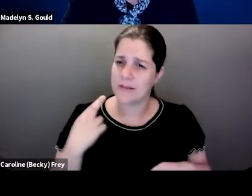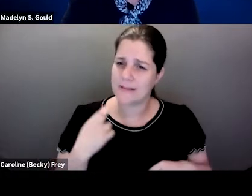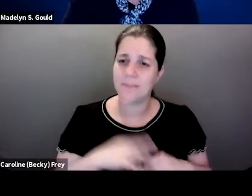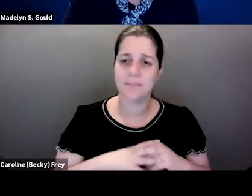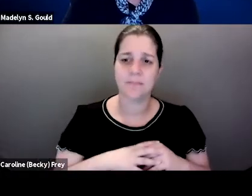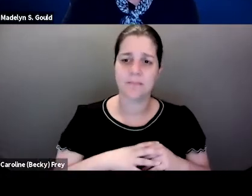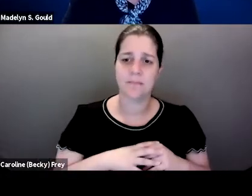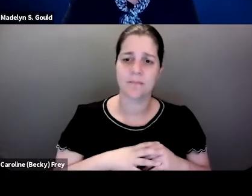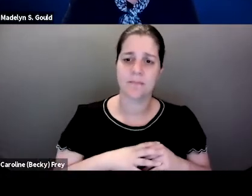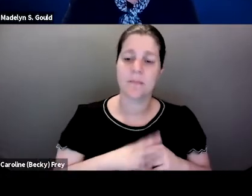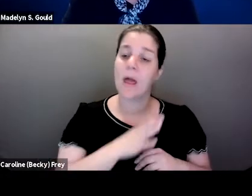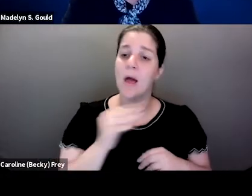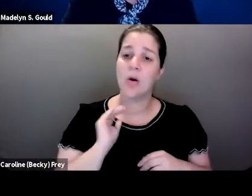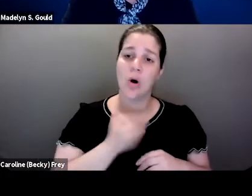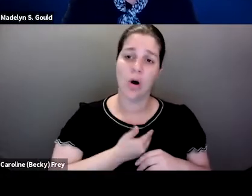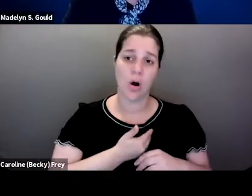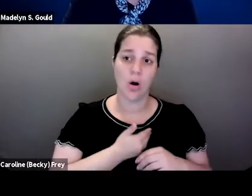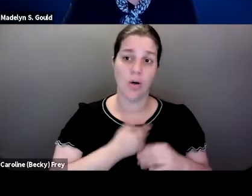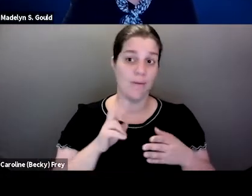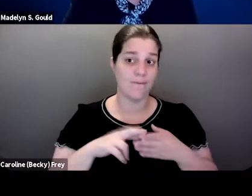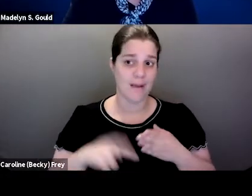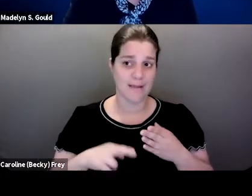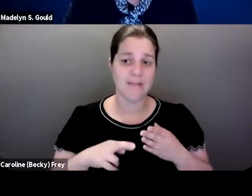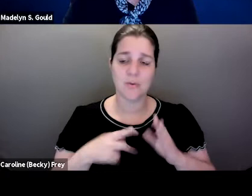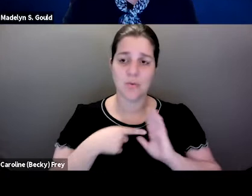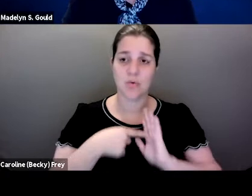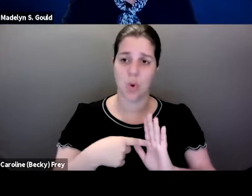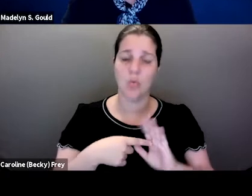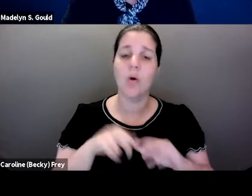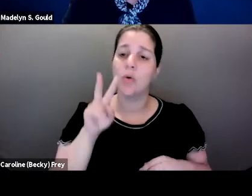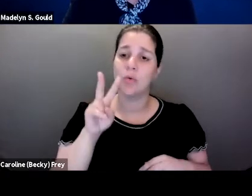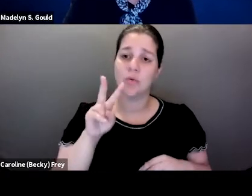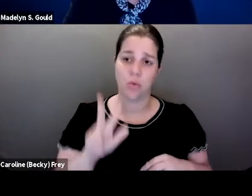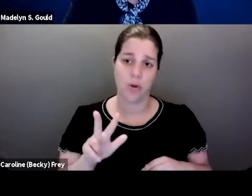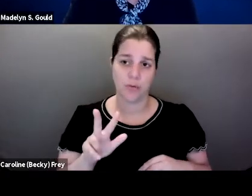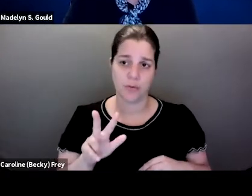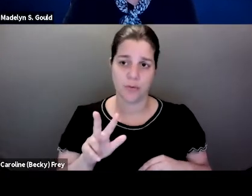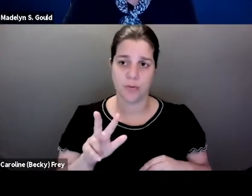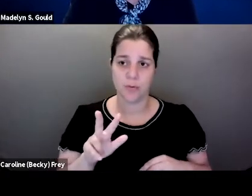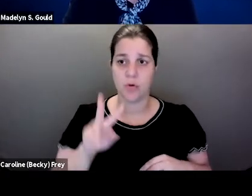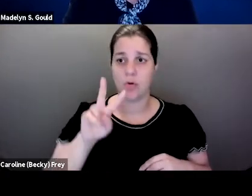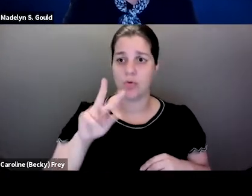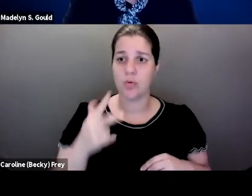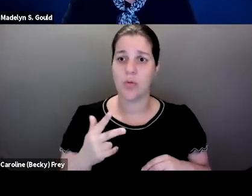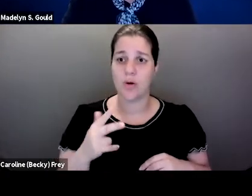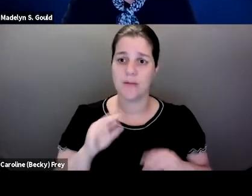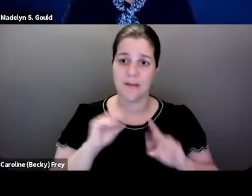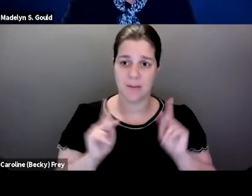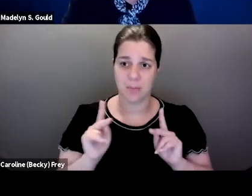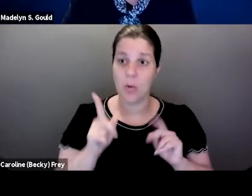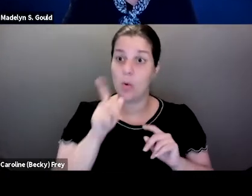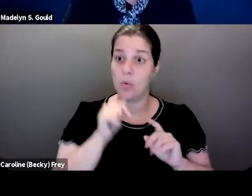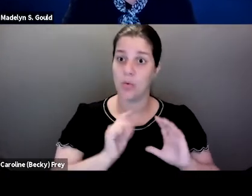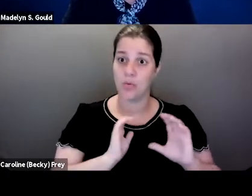that our findings have shown that 2/3 of those folks who chat reported that the chat